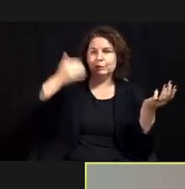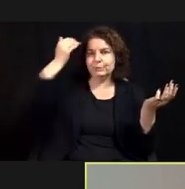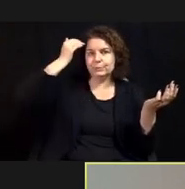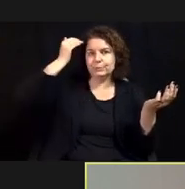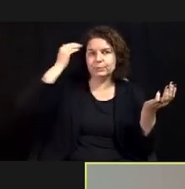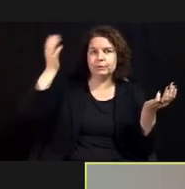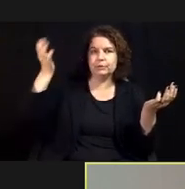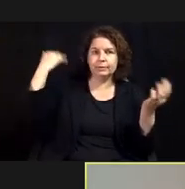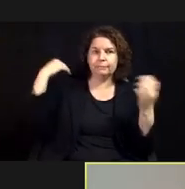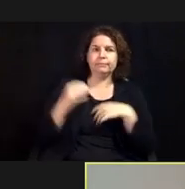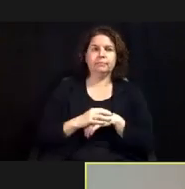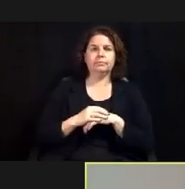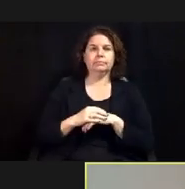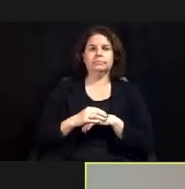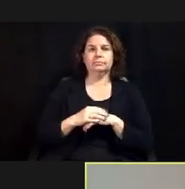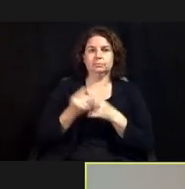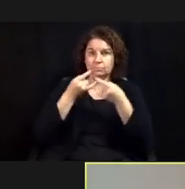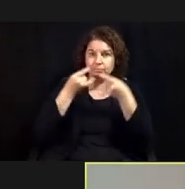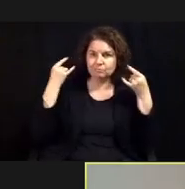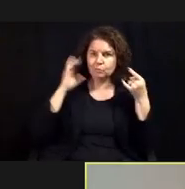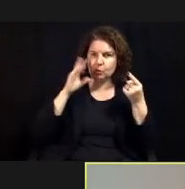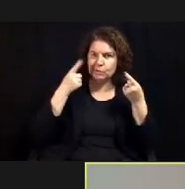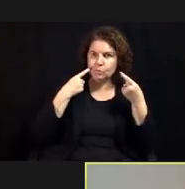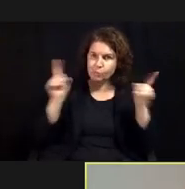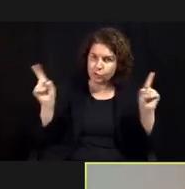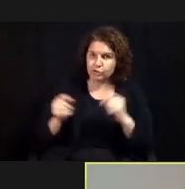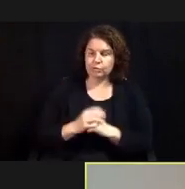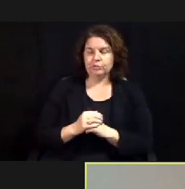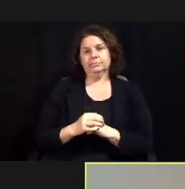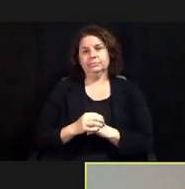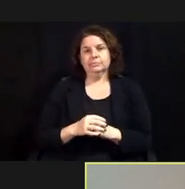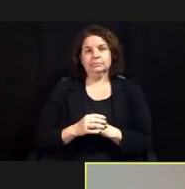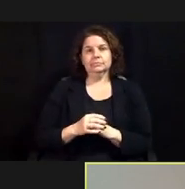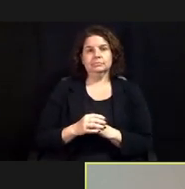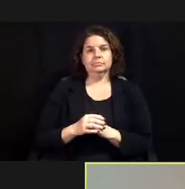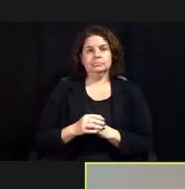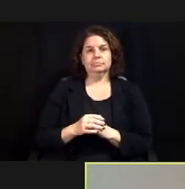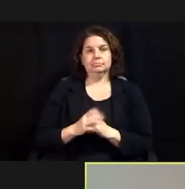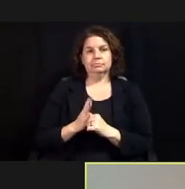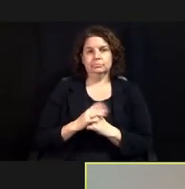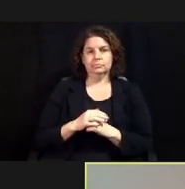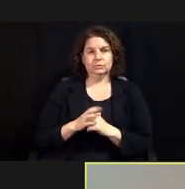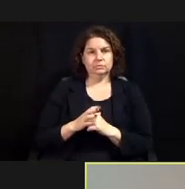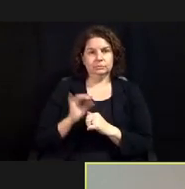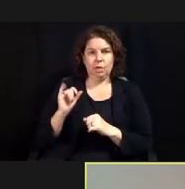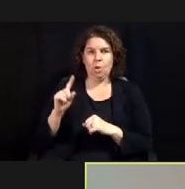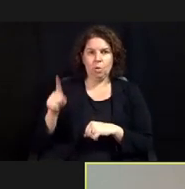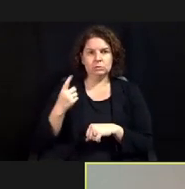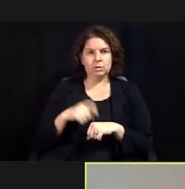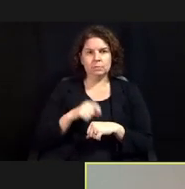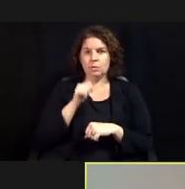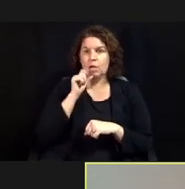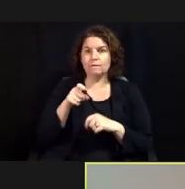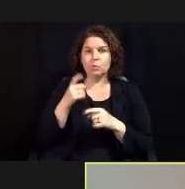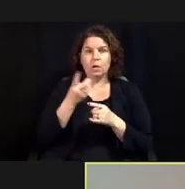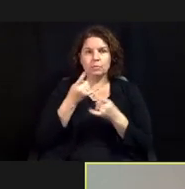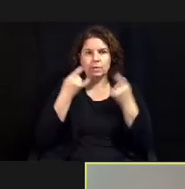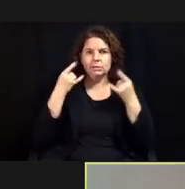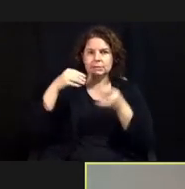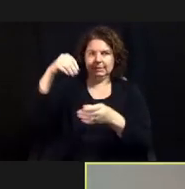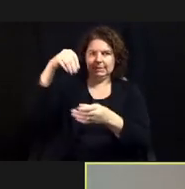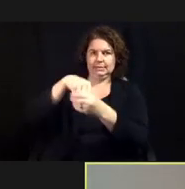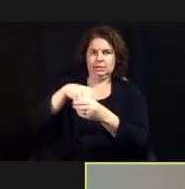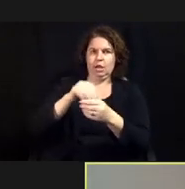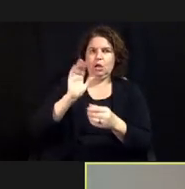covering. And so, essentially the only time you would be if you're indoors with your own family members or your own